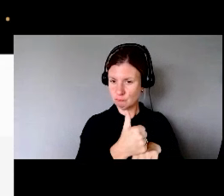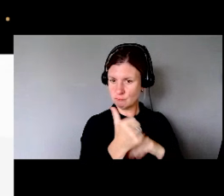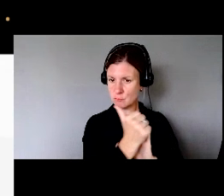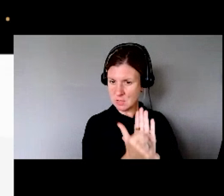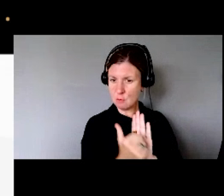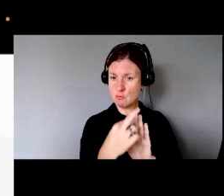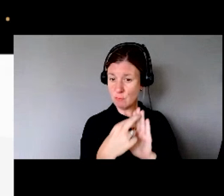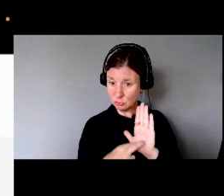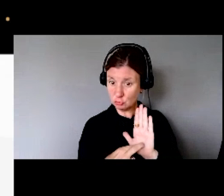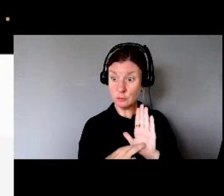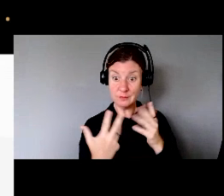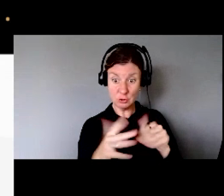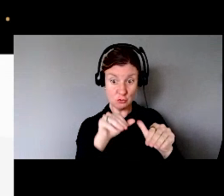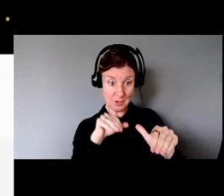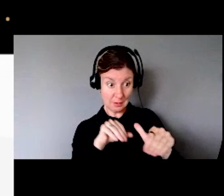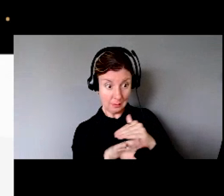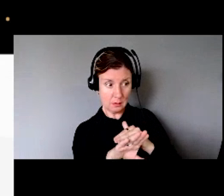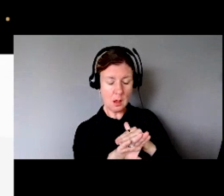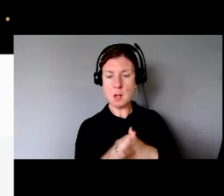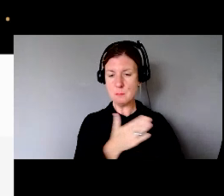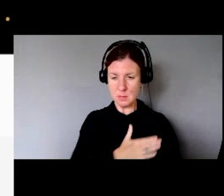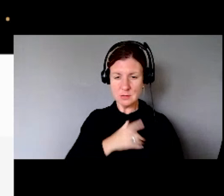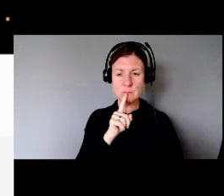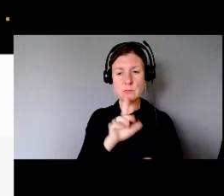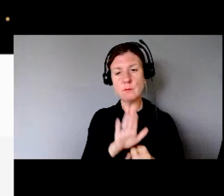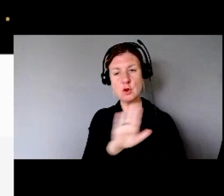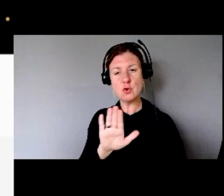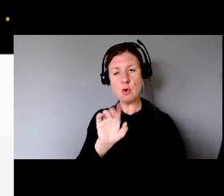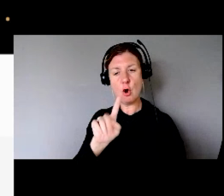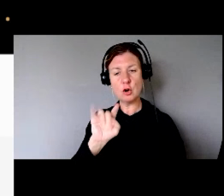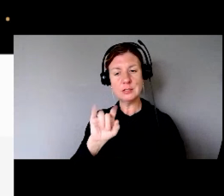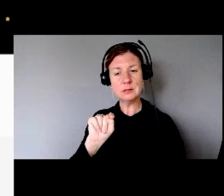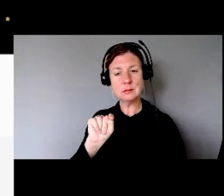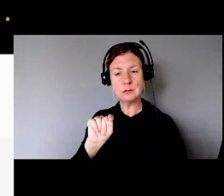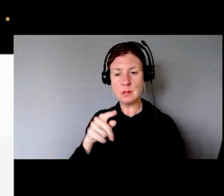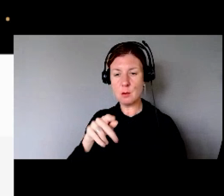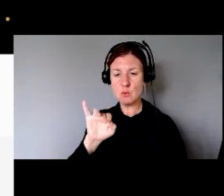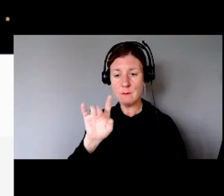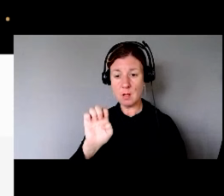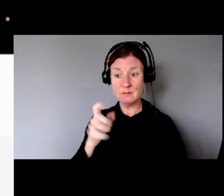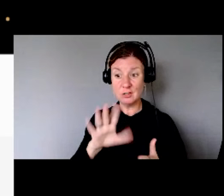Smart Simple, please make sure your artist profile is complete or up to date.